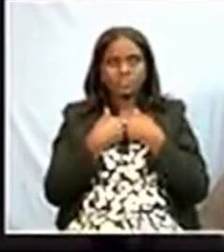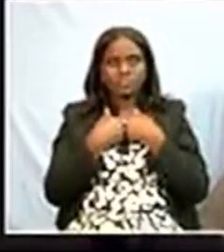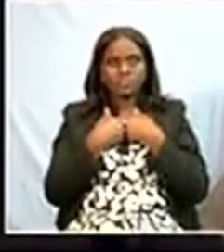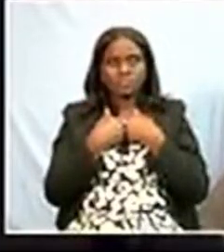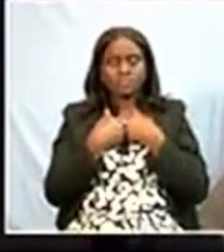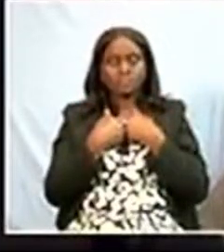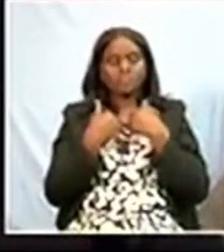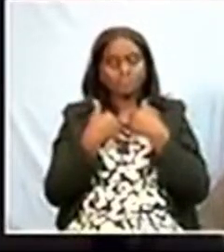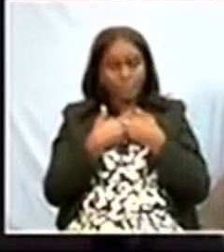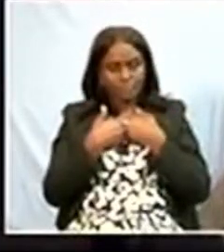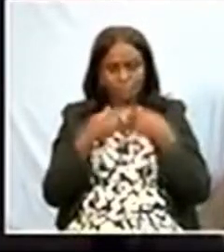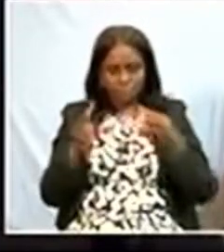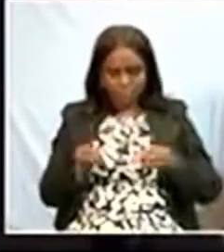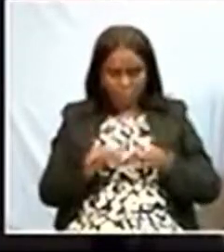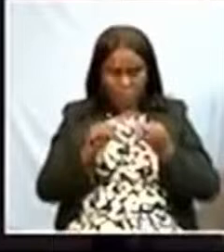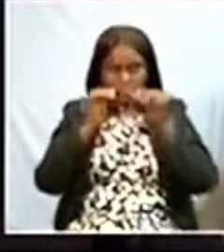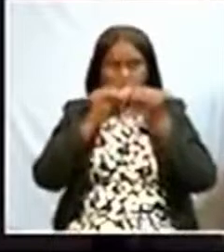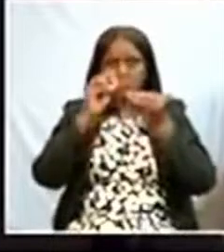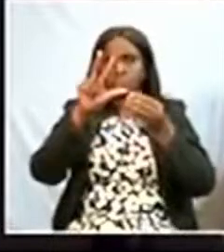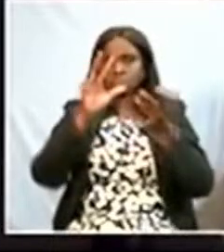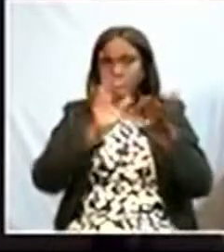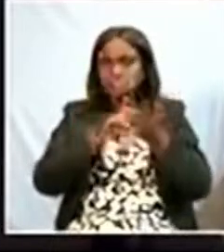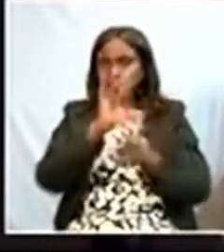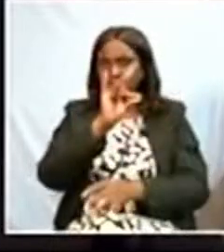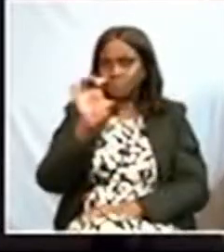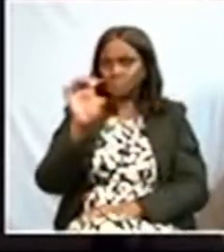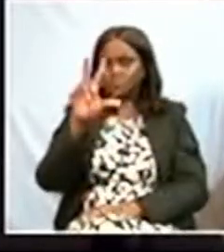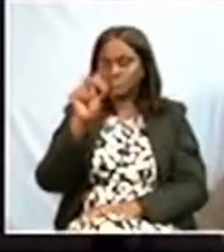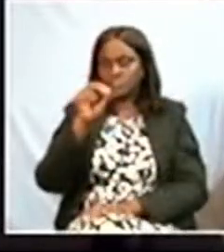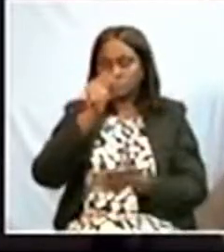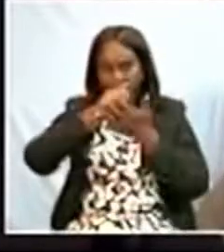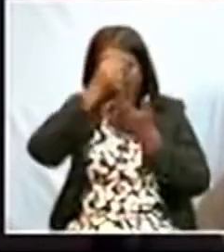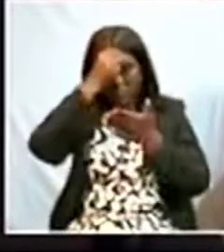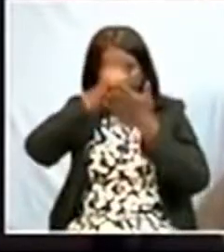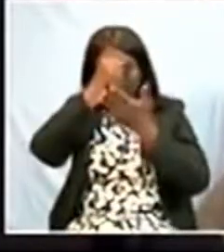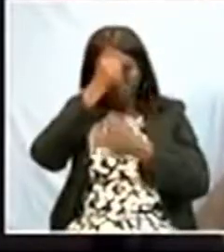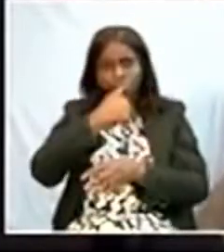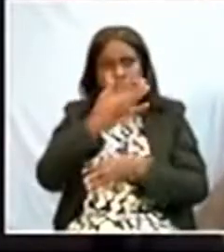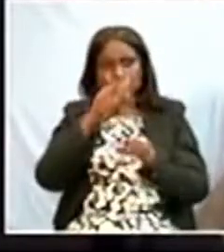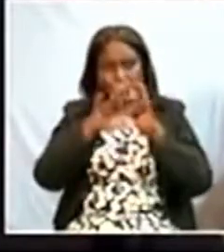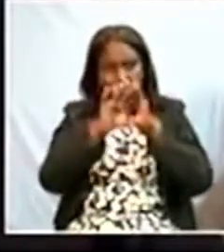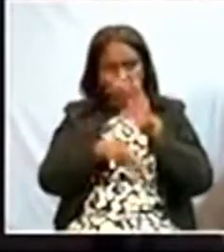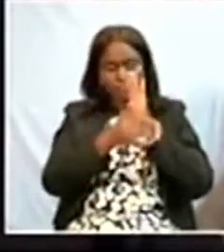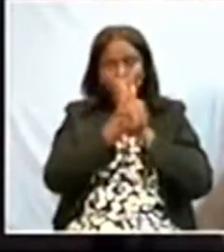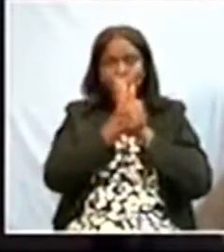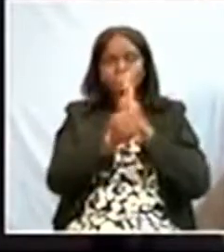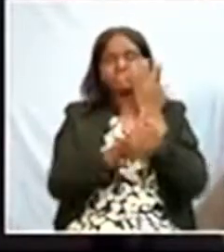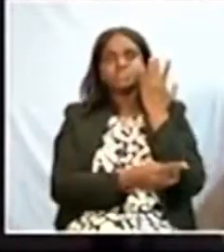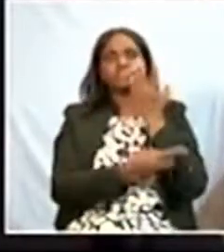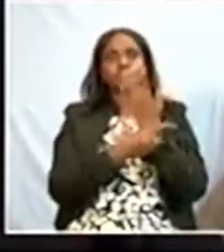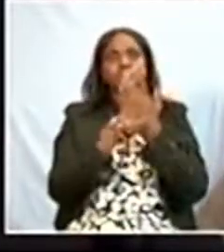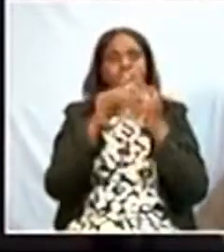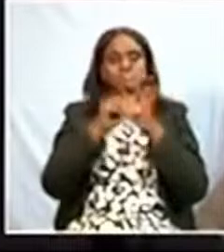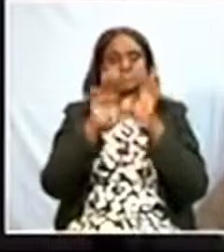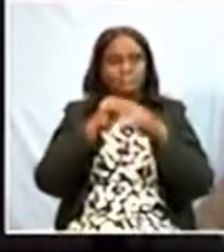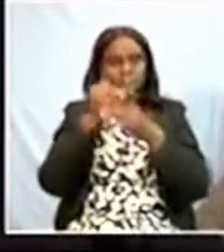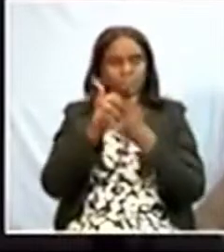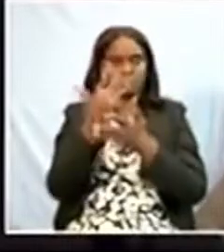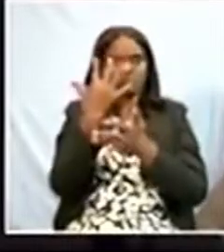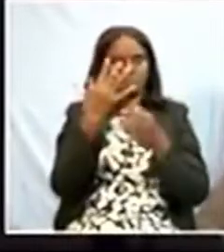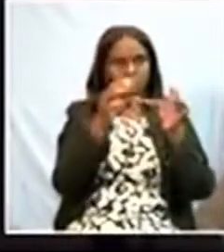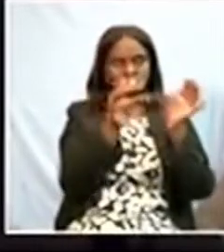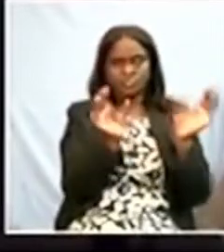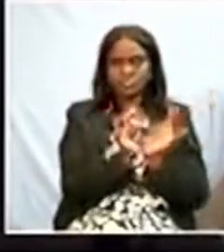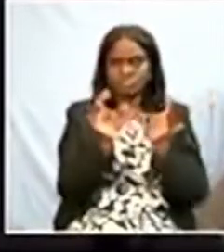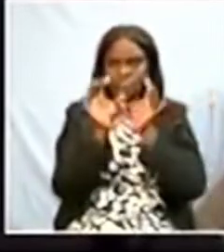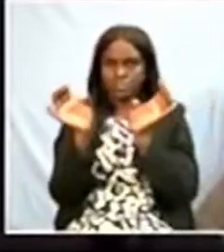that they have a total of 3,830 students under skills development in all 5